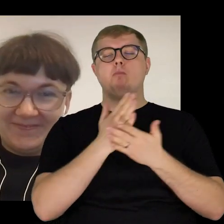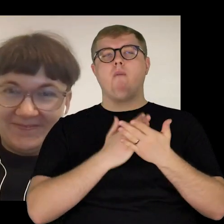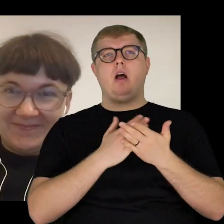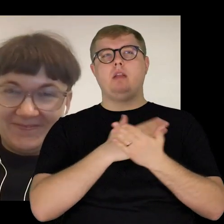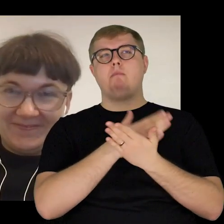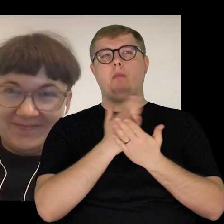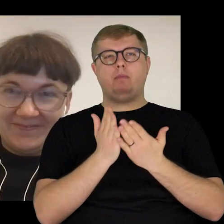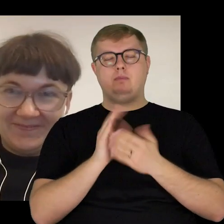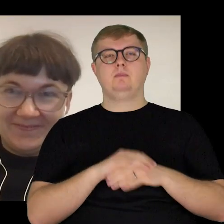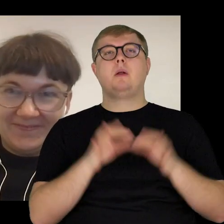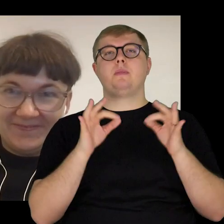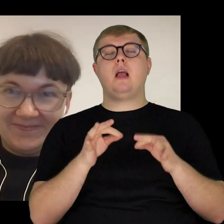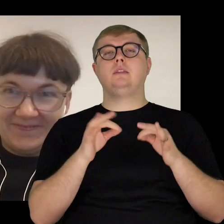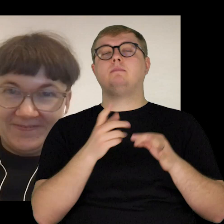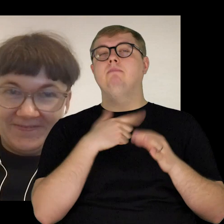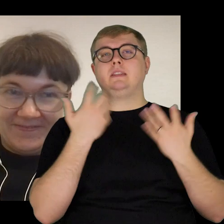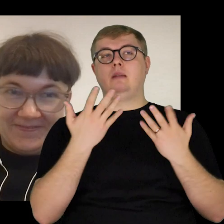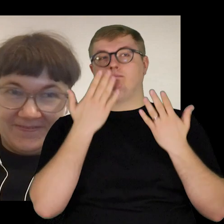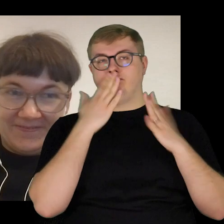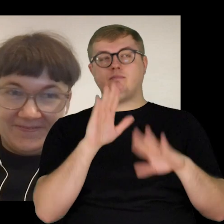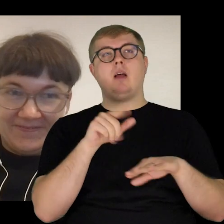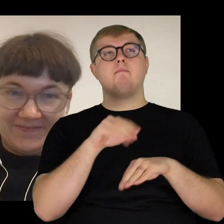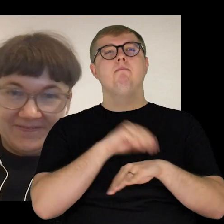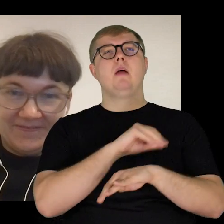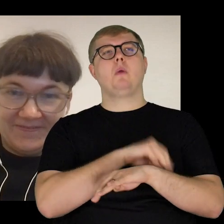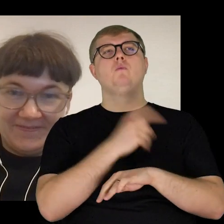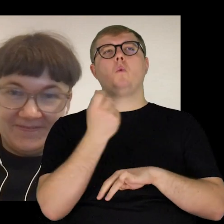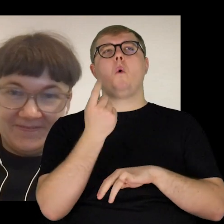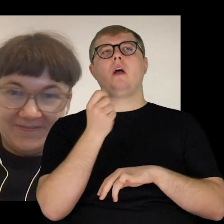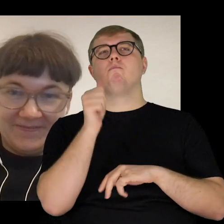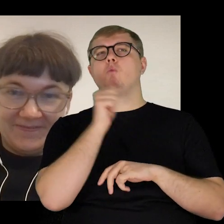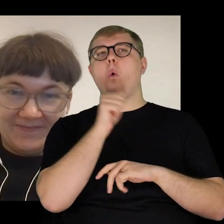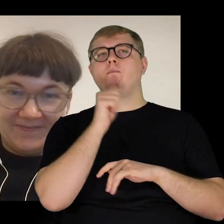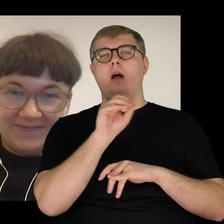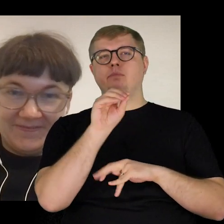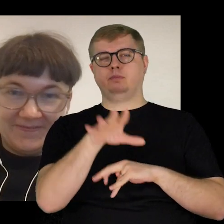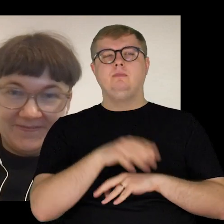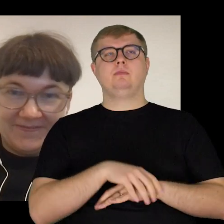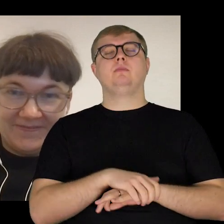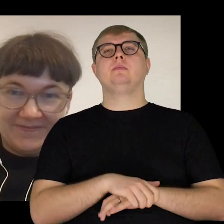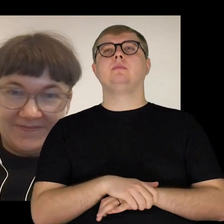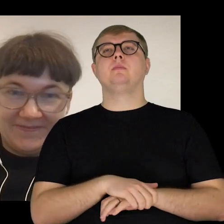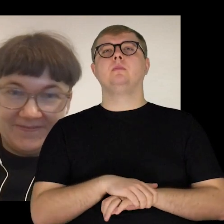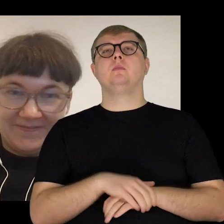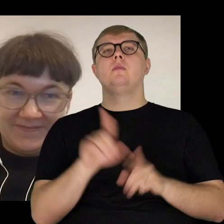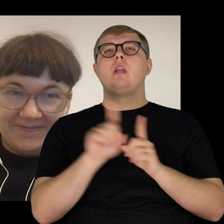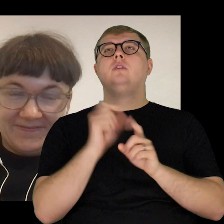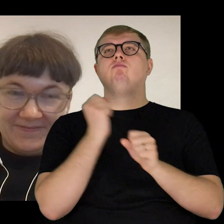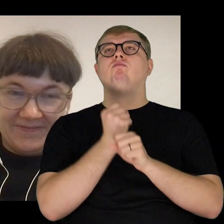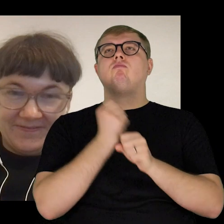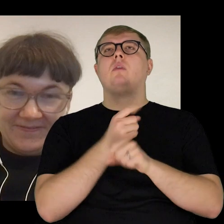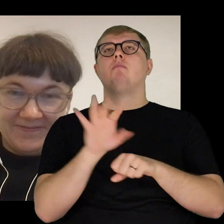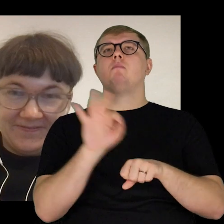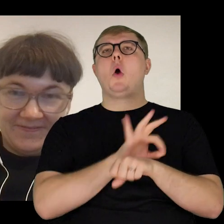this method to the test a little bit, and we developed a project around researching botanic